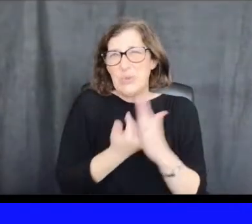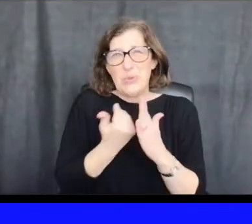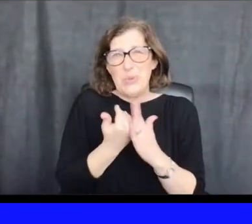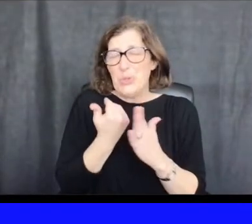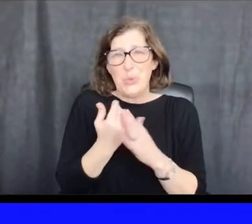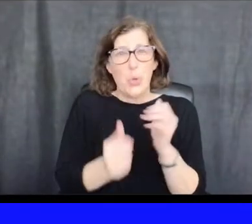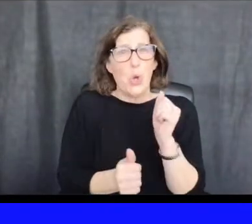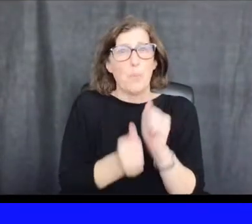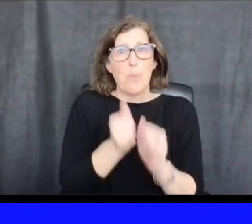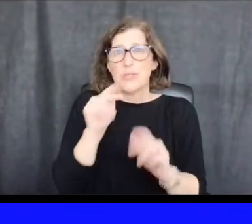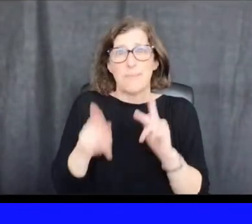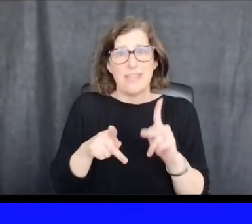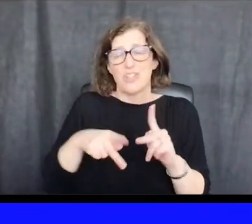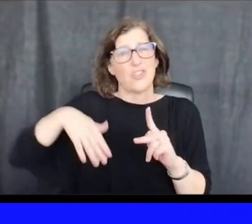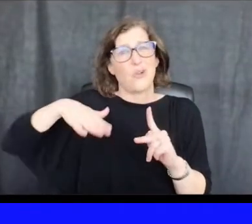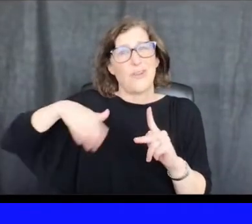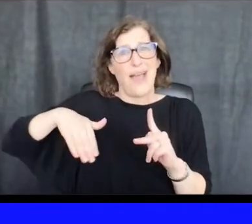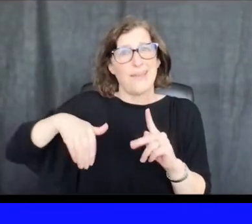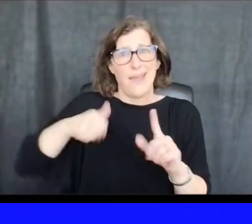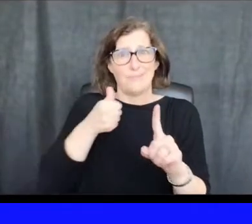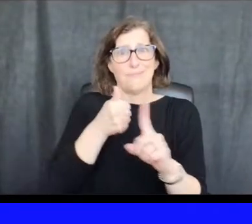slide.